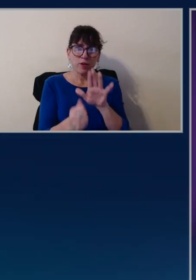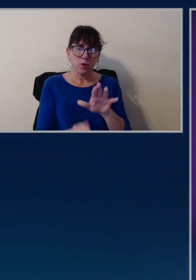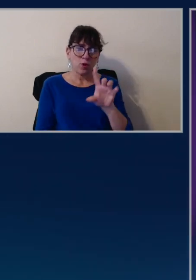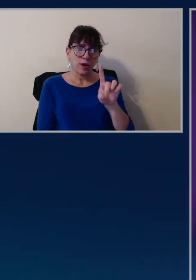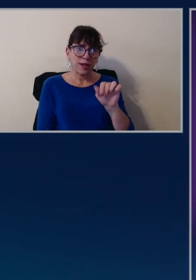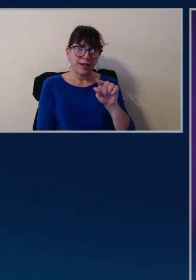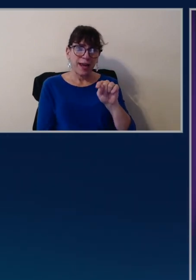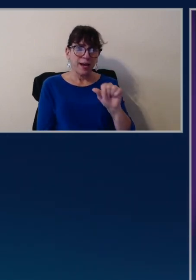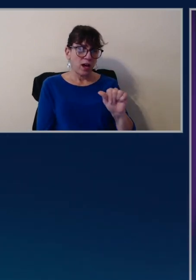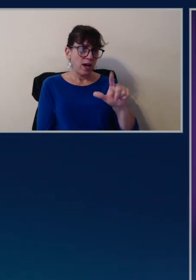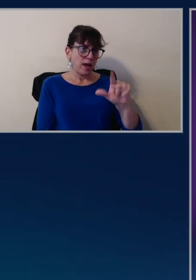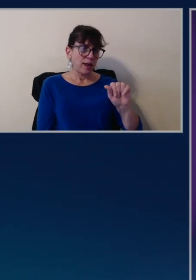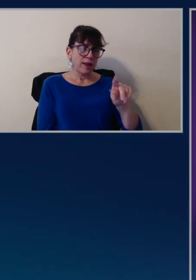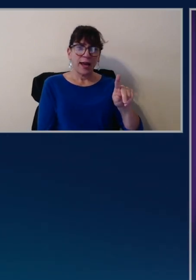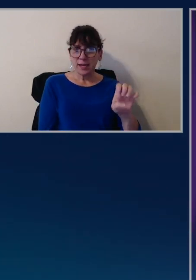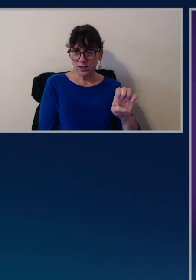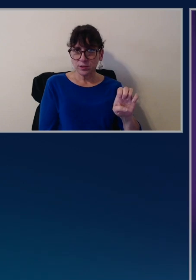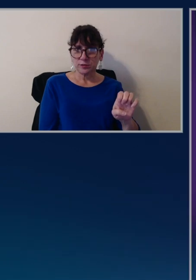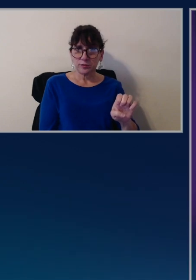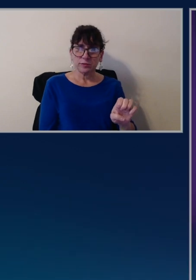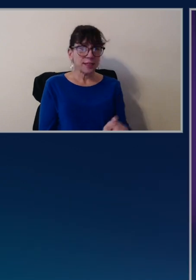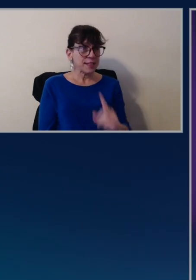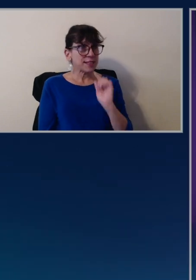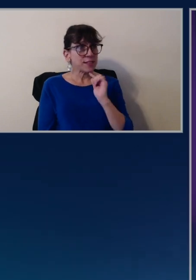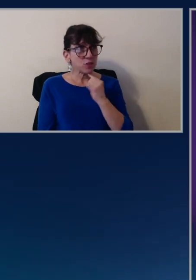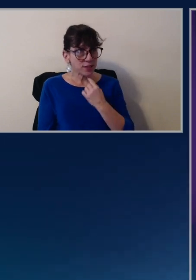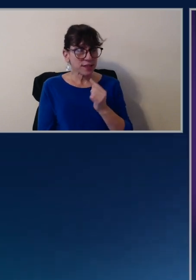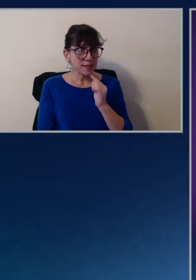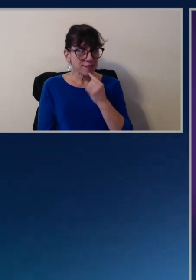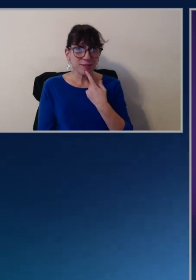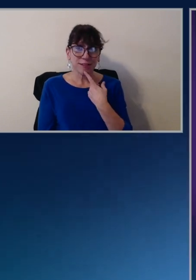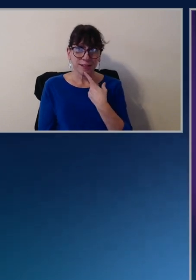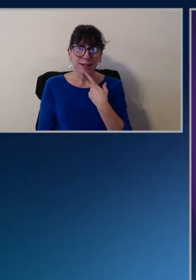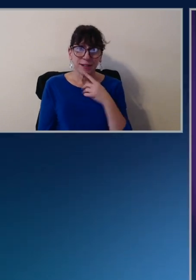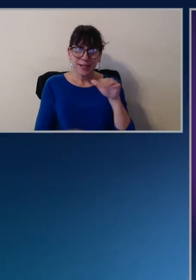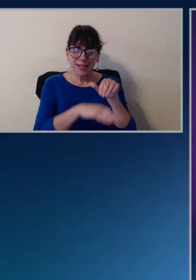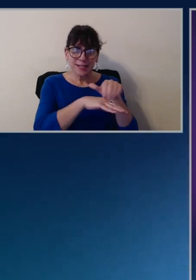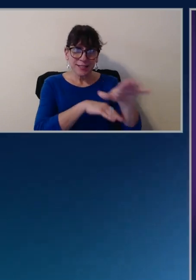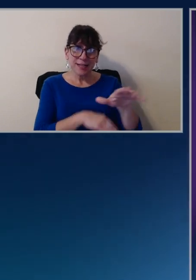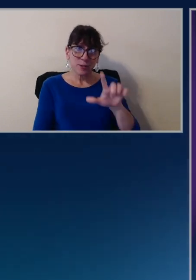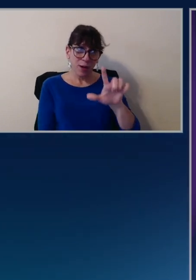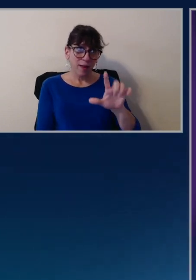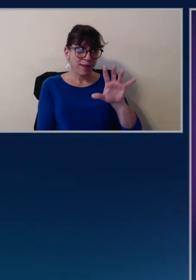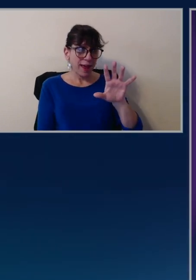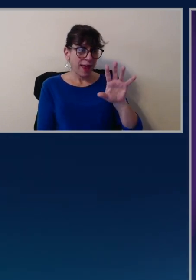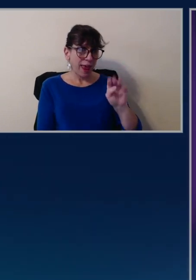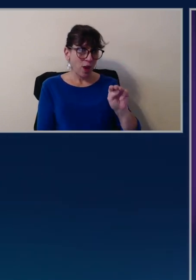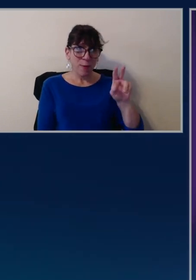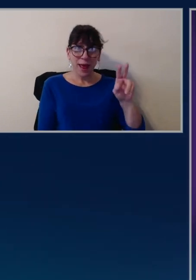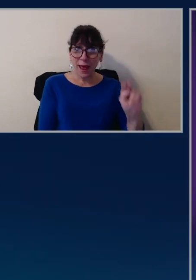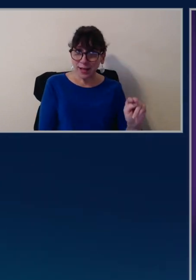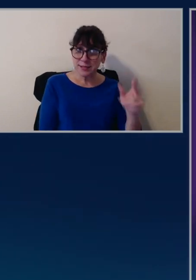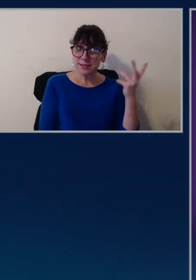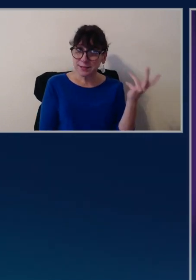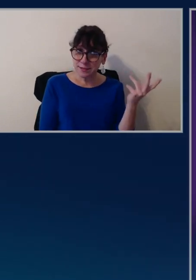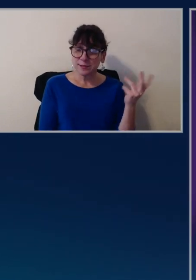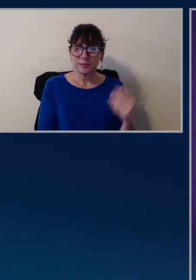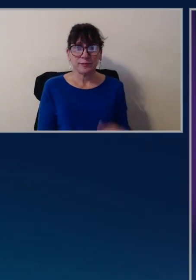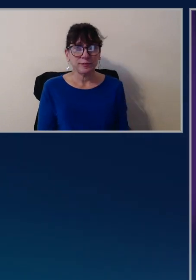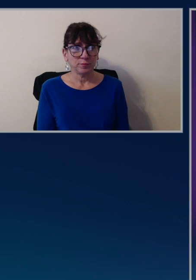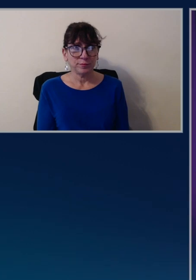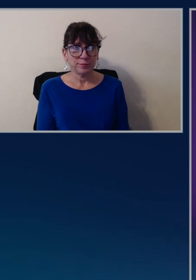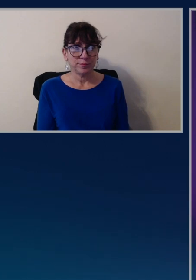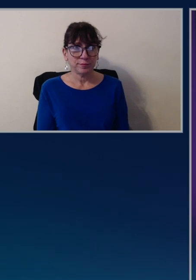Yes. Like, yes. seriously, let's send our data to LLMs. Right? Yeah. Absolutely. It's just such an